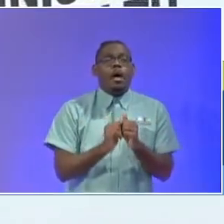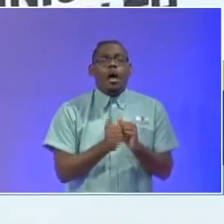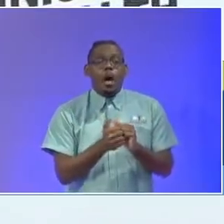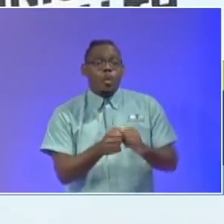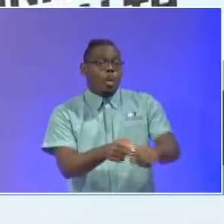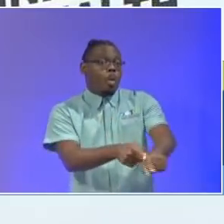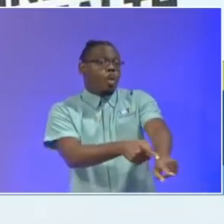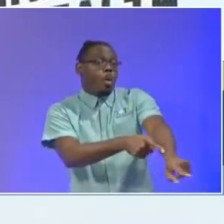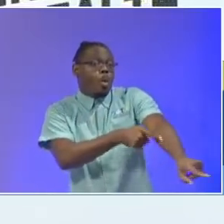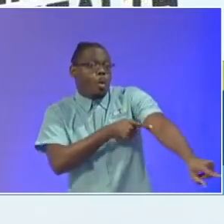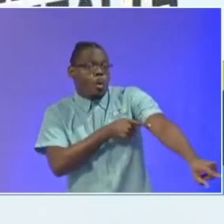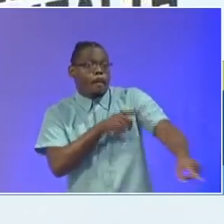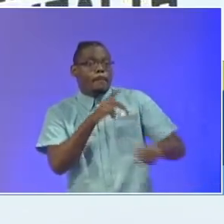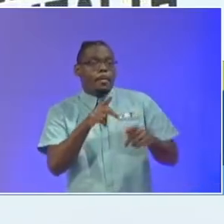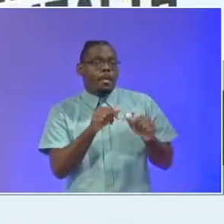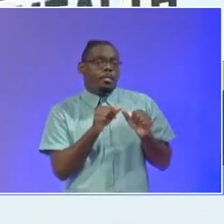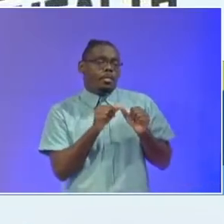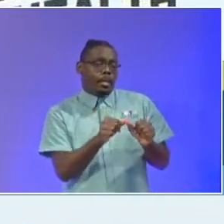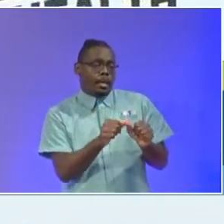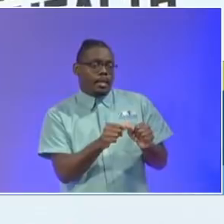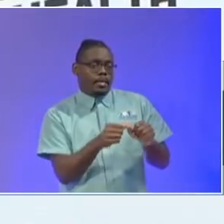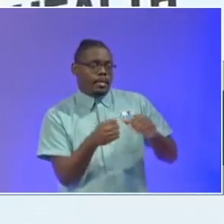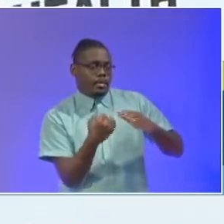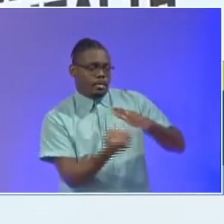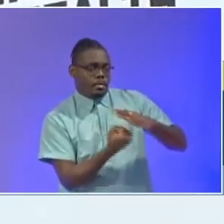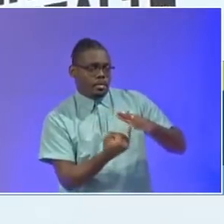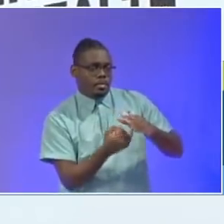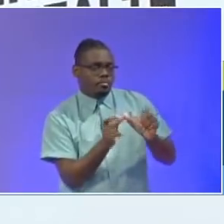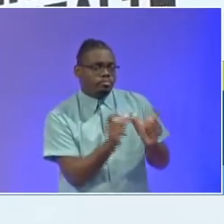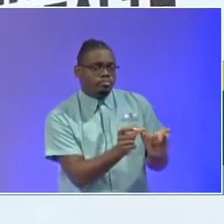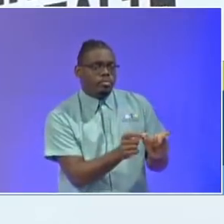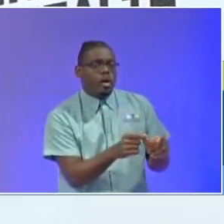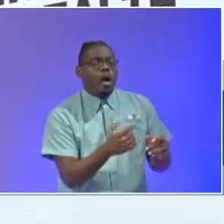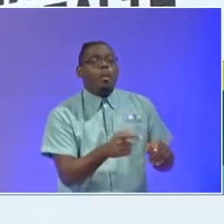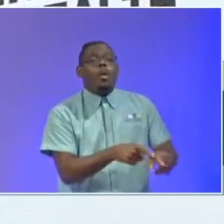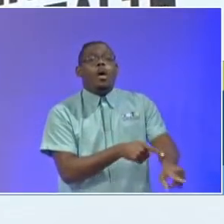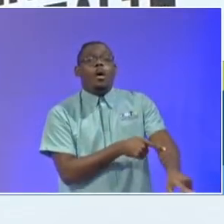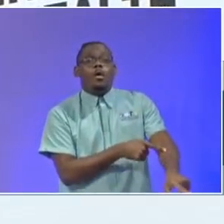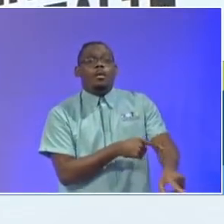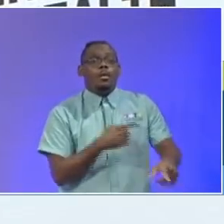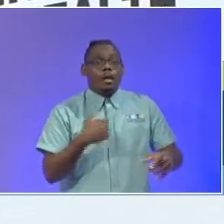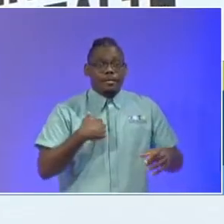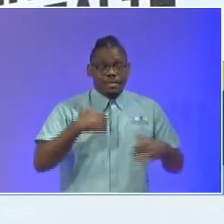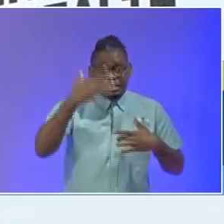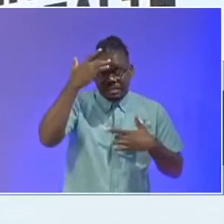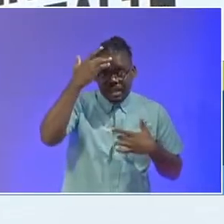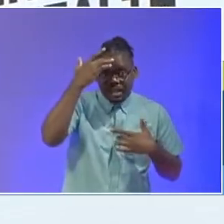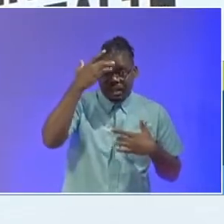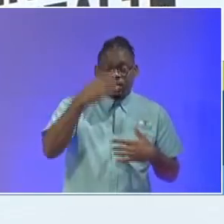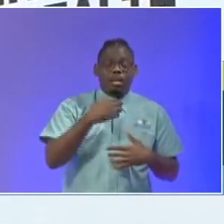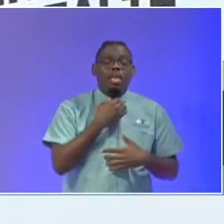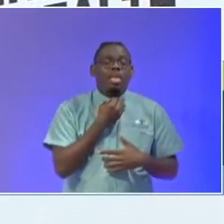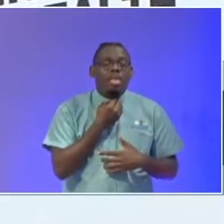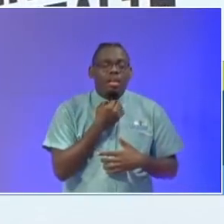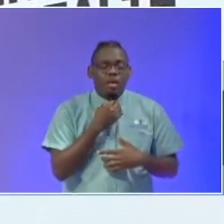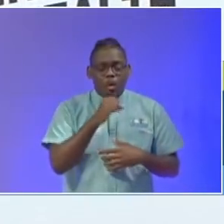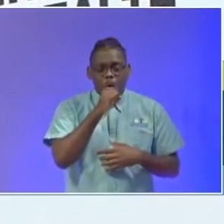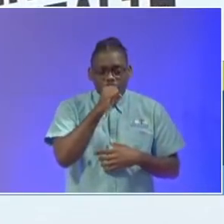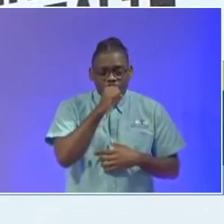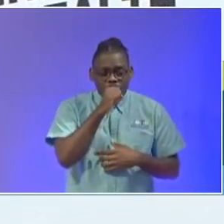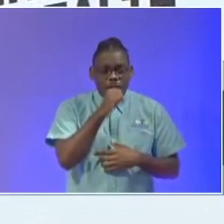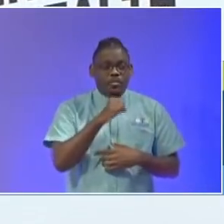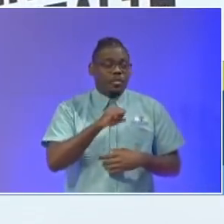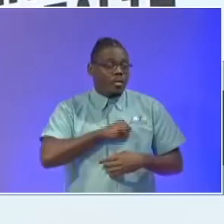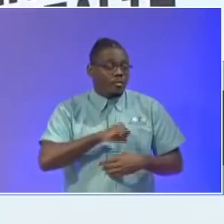for, if they're having symptoms or not, and so on. So it's a little complicated to give over this media, but they